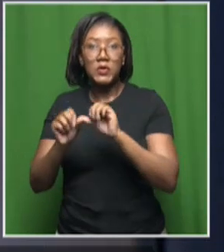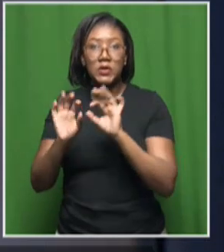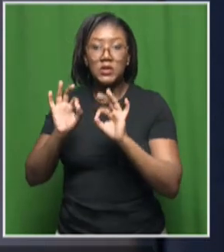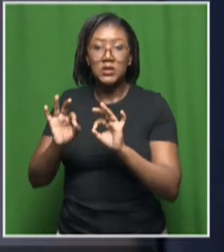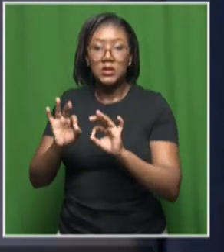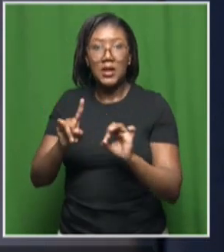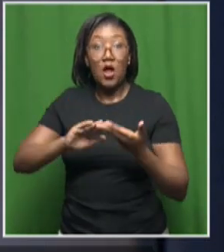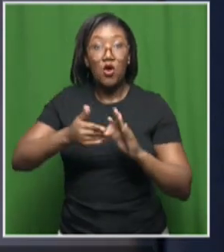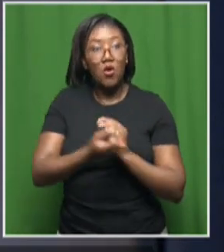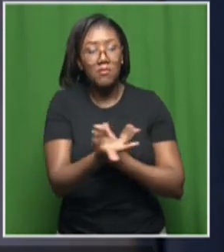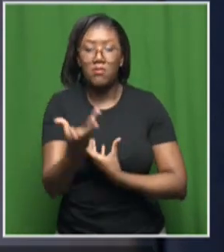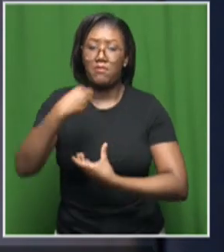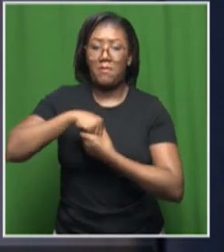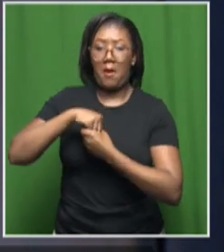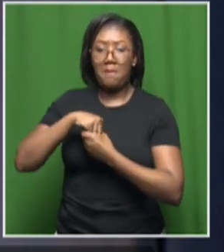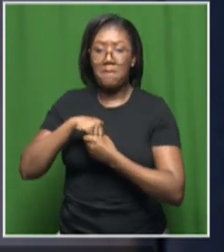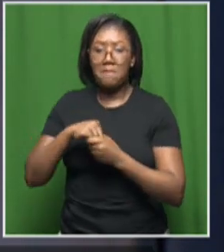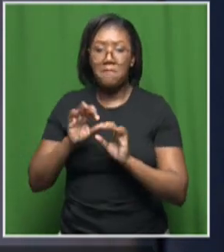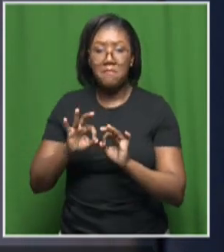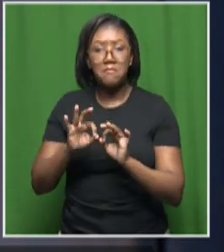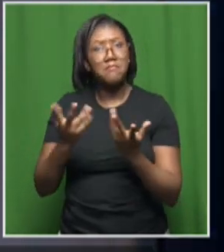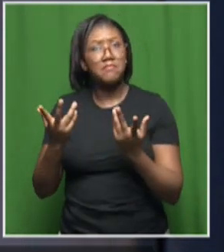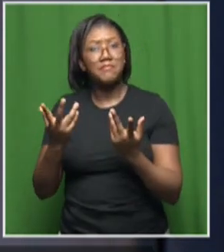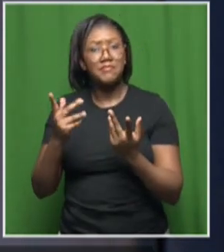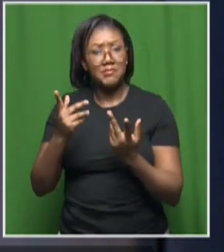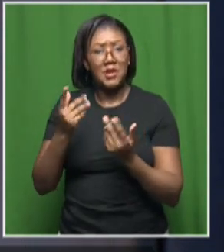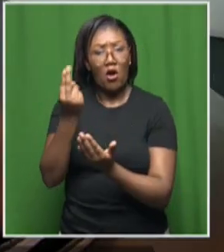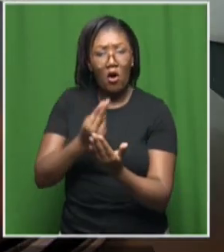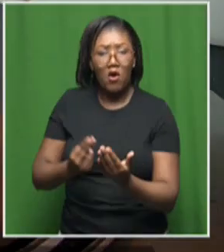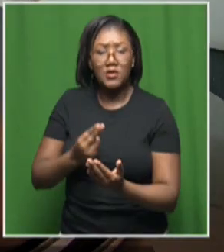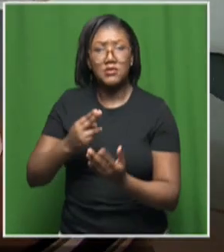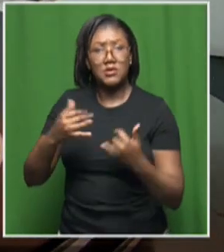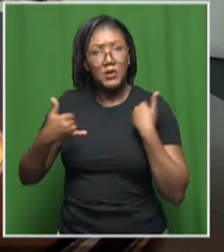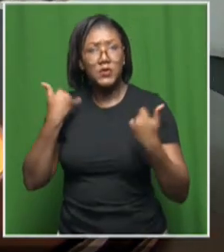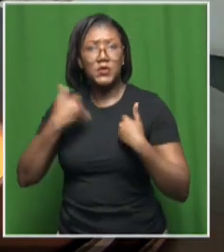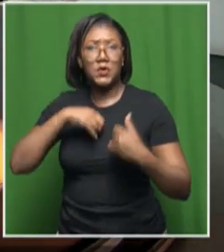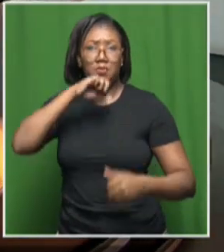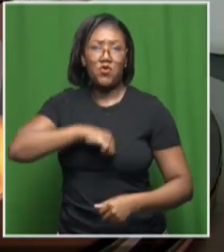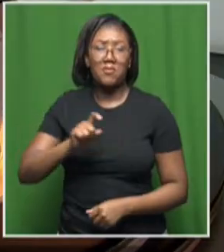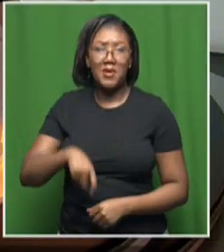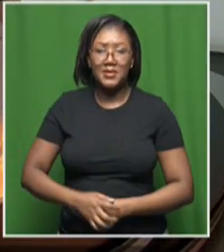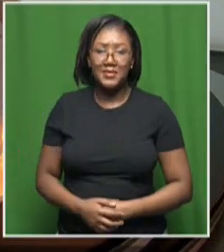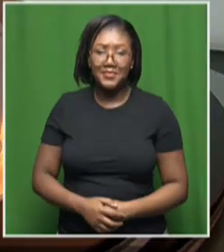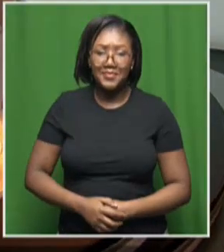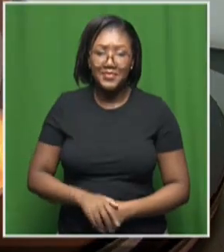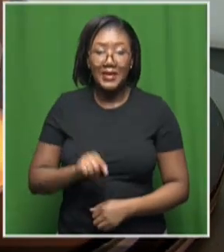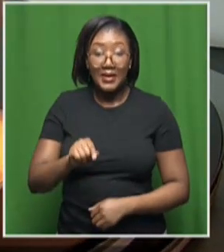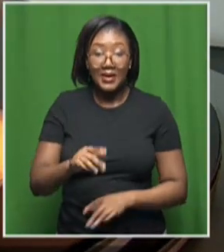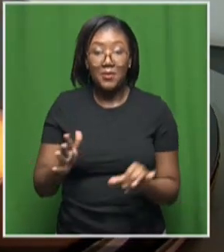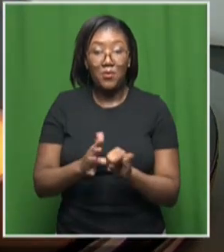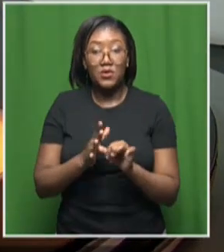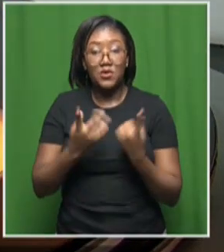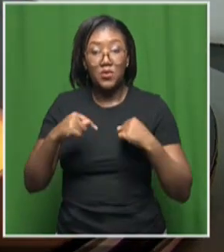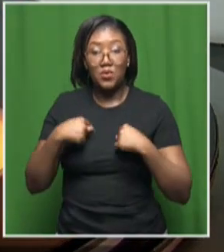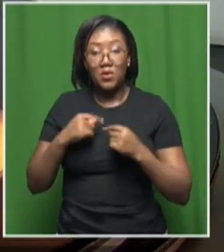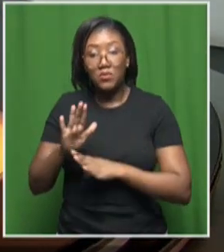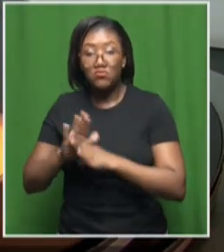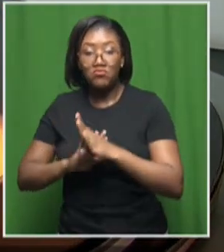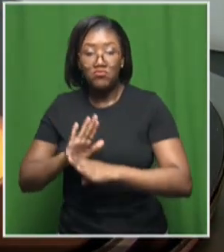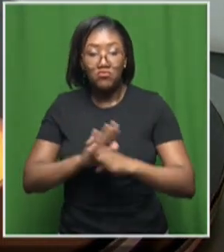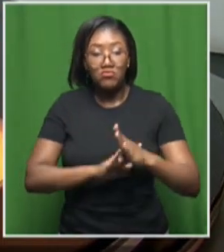also involved in consumption of art. And it's a living, breathing work, Yes, right? It's ever evolving as well. yeah, It